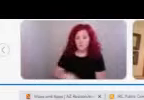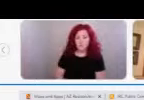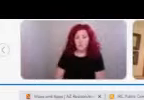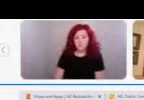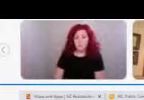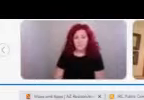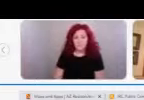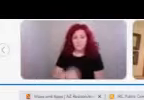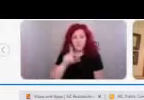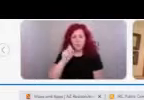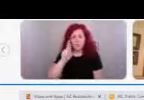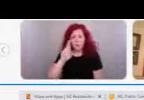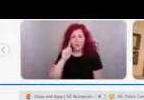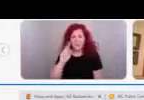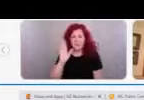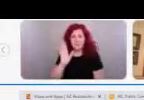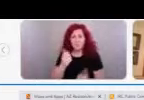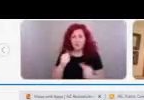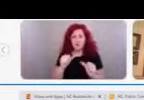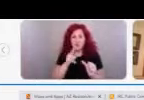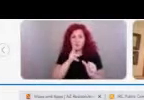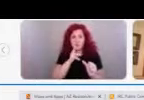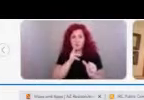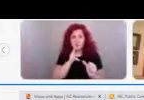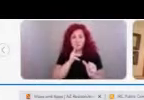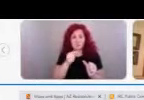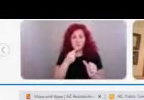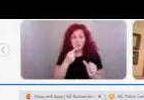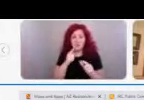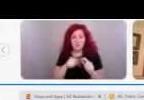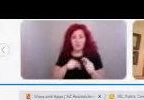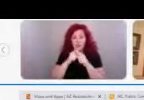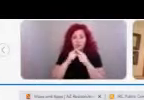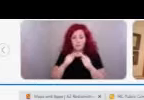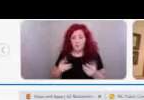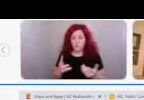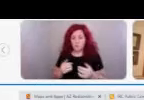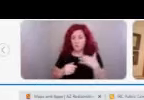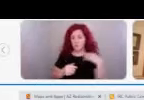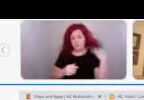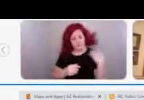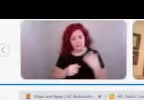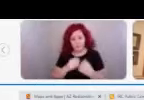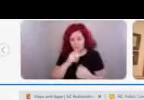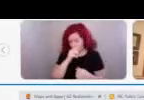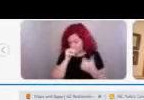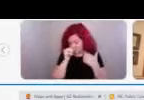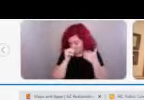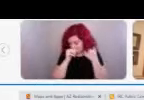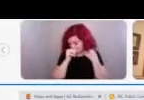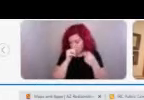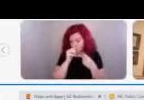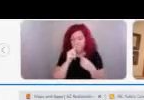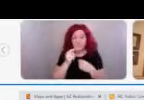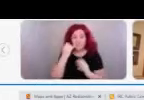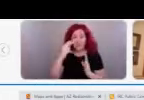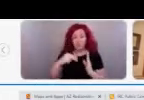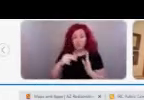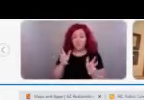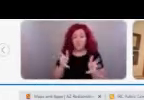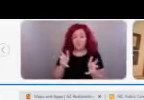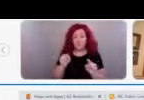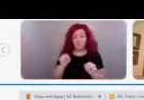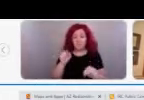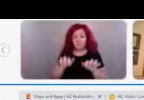lori i think the speakers are trying to say that they're not getting unmuted if i read the chat uh correctly